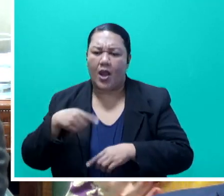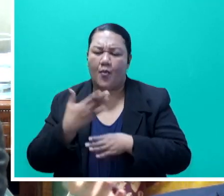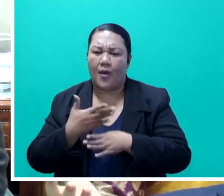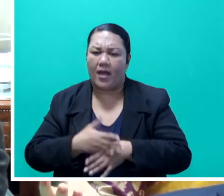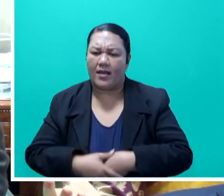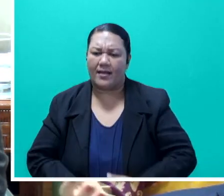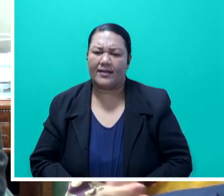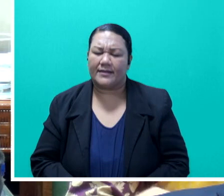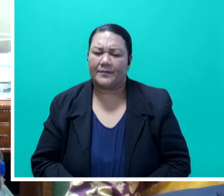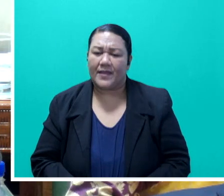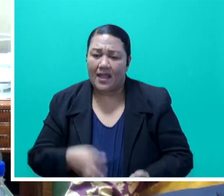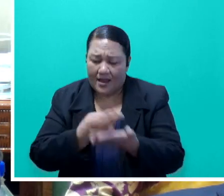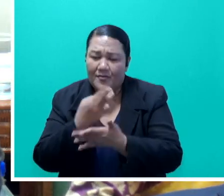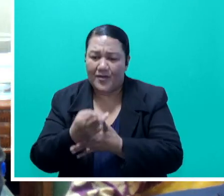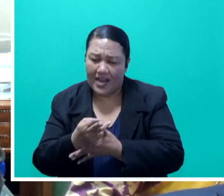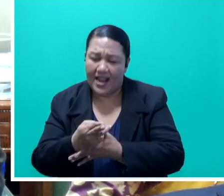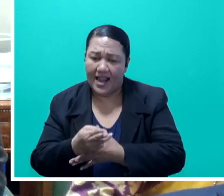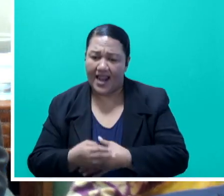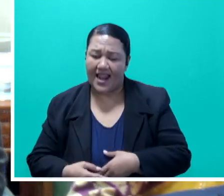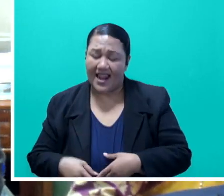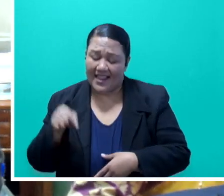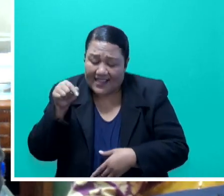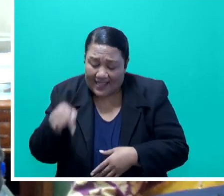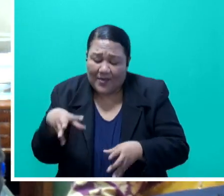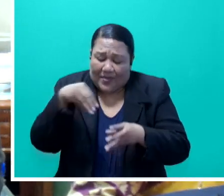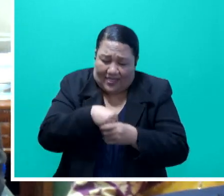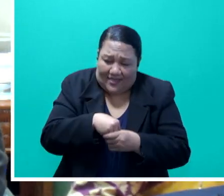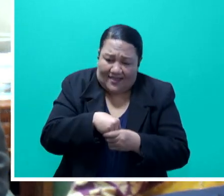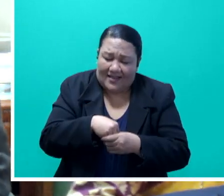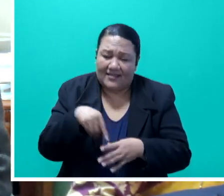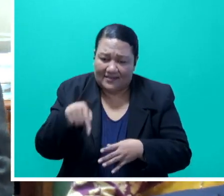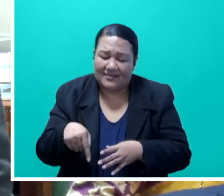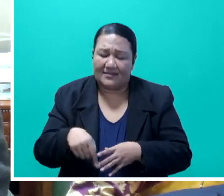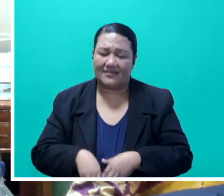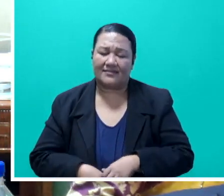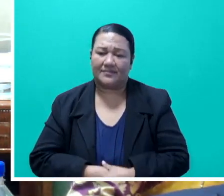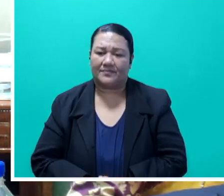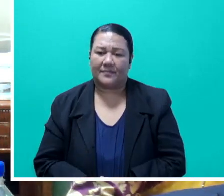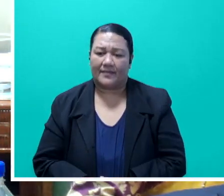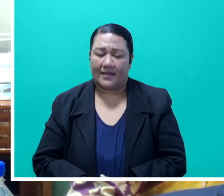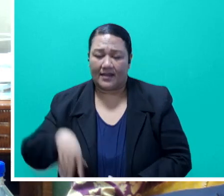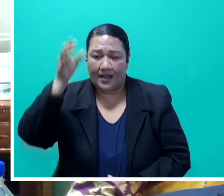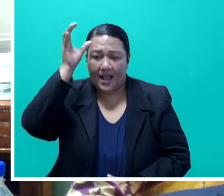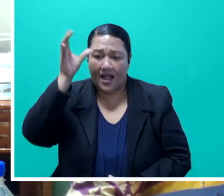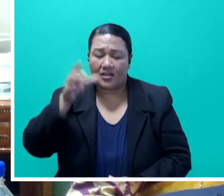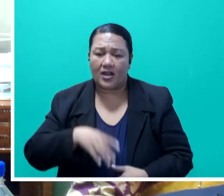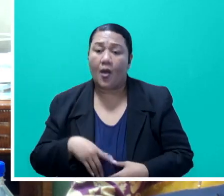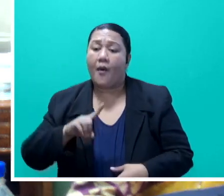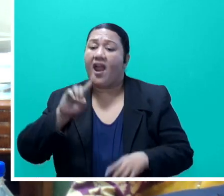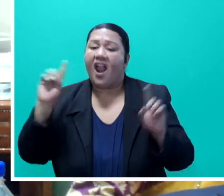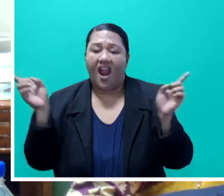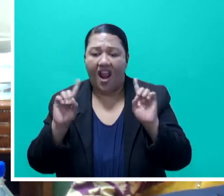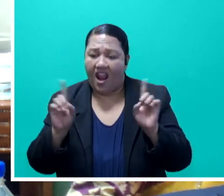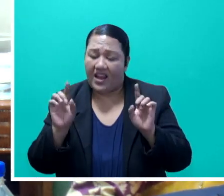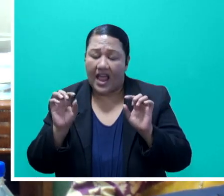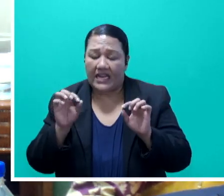fact, it's a huge insult. There are people today in various countries, they do not get access to food as a result